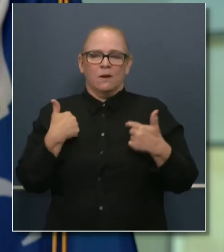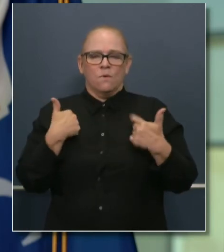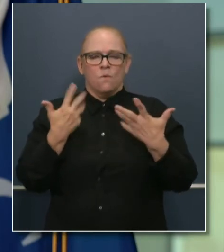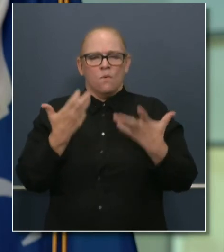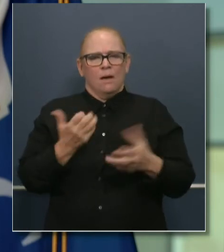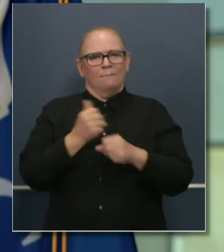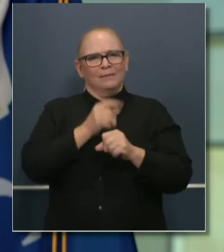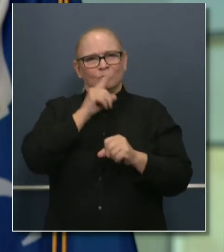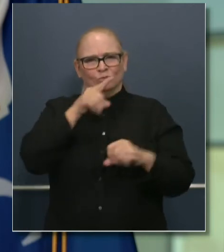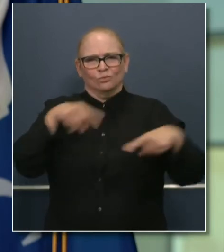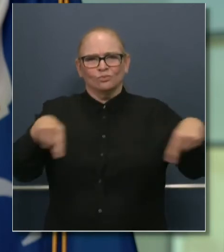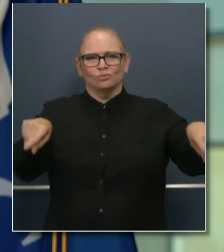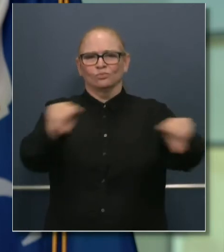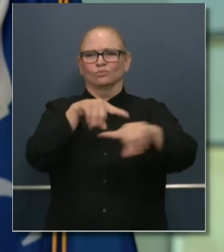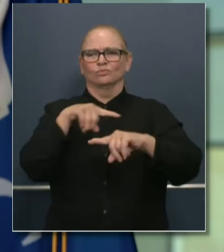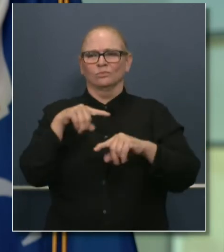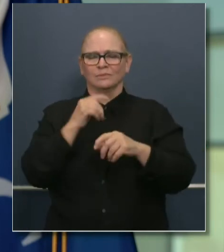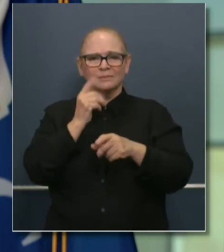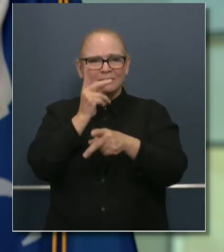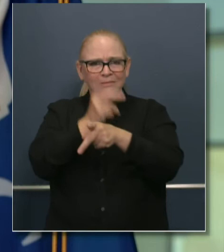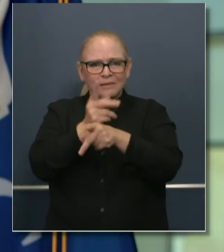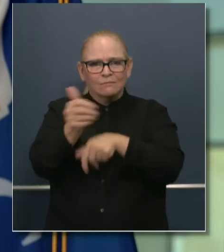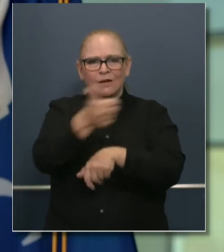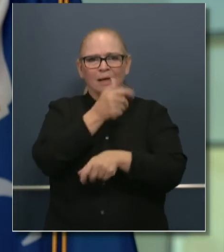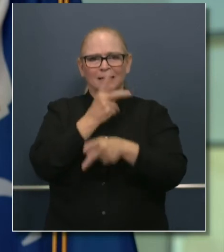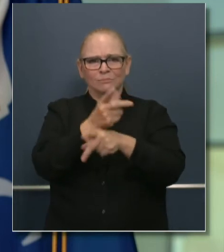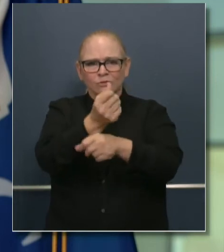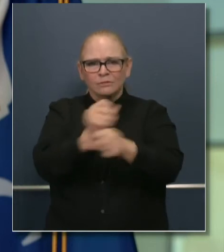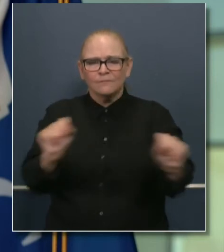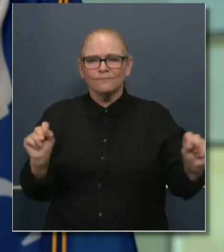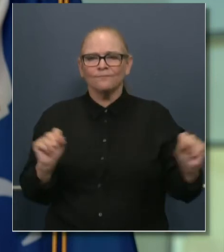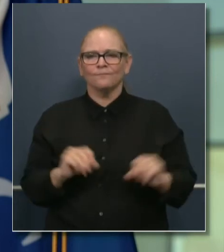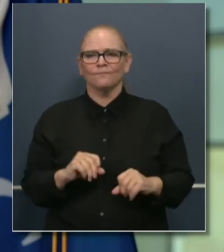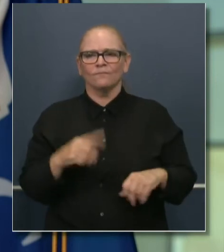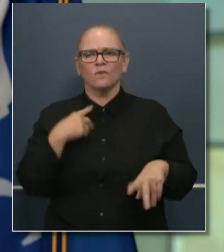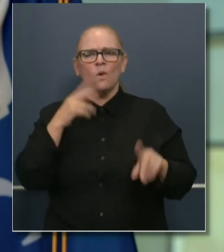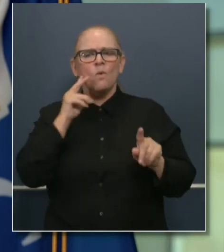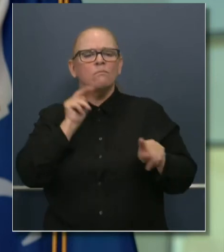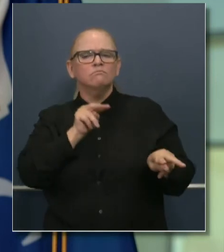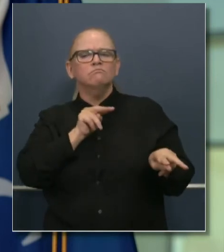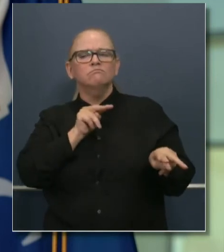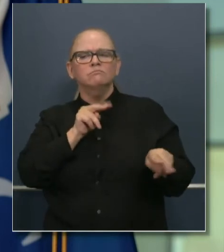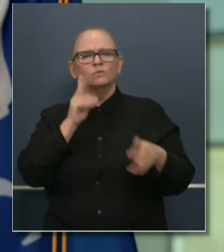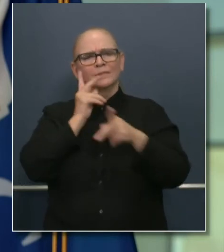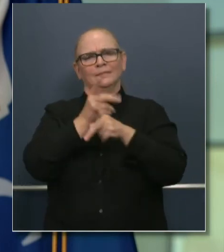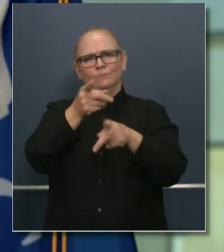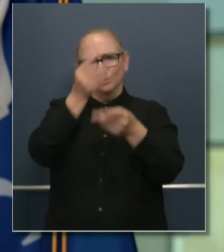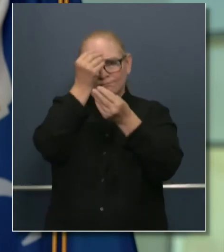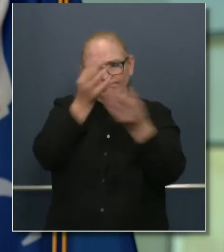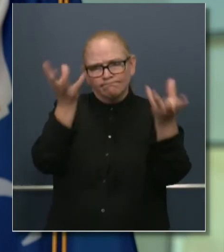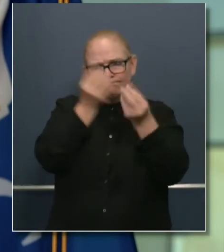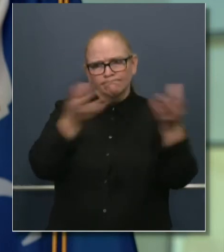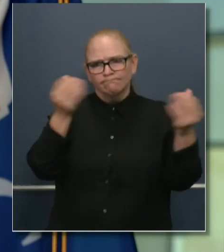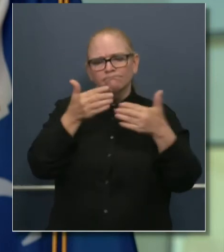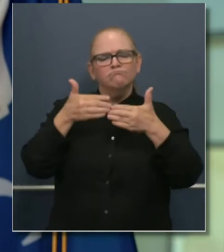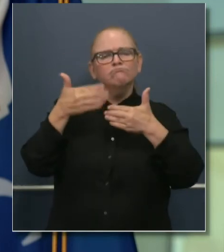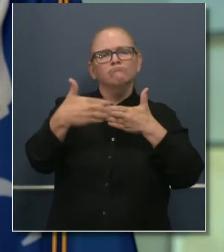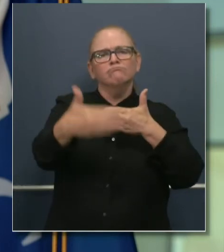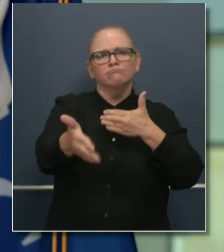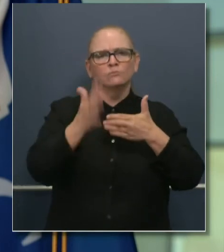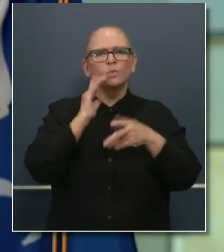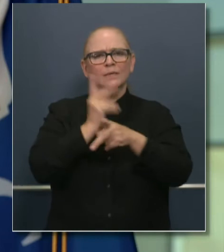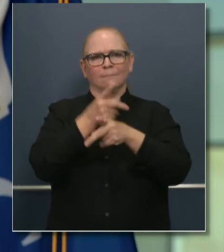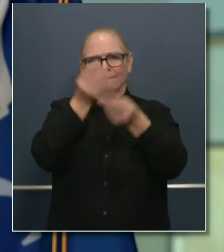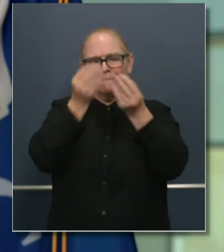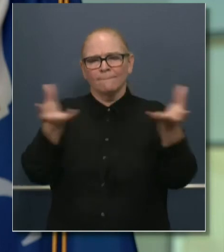days, potentially next week or so. We're going to monitor that closely. We'll talk openly and honestly as much as we can about it. I don't want you to